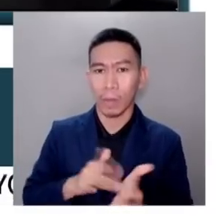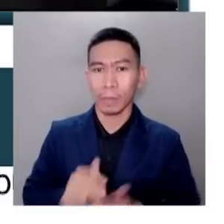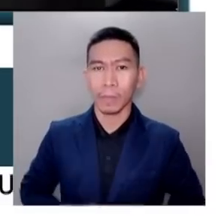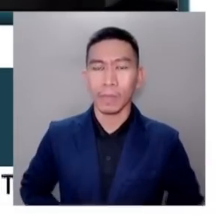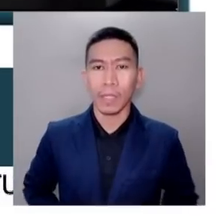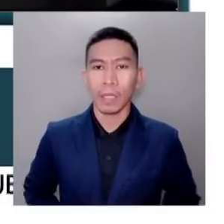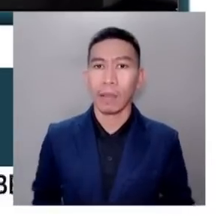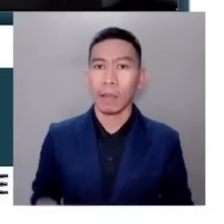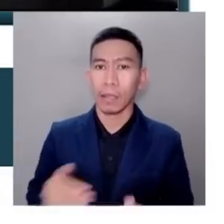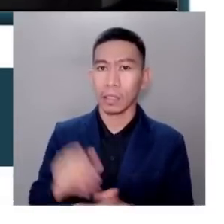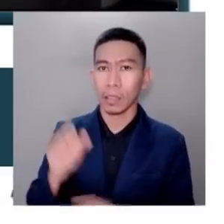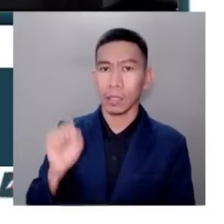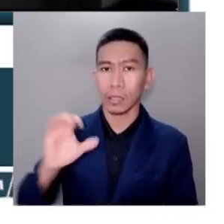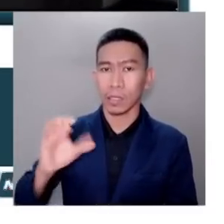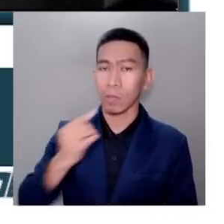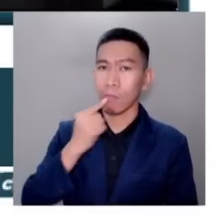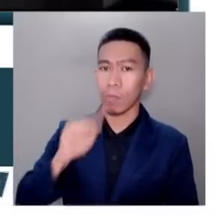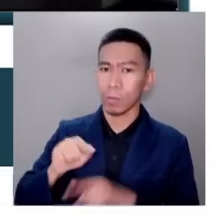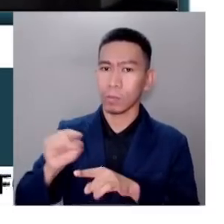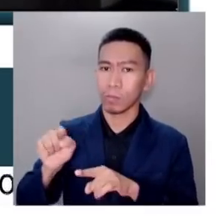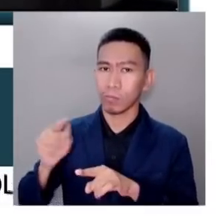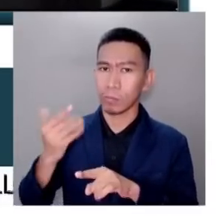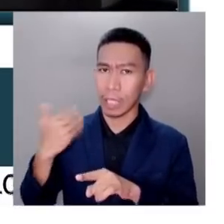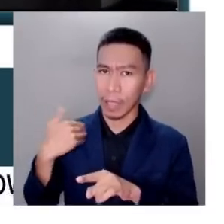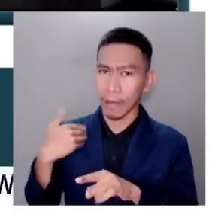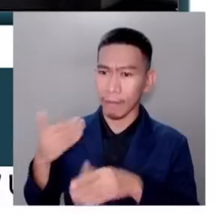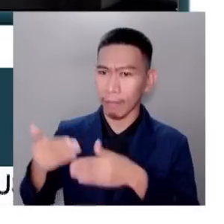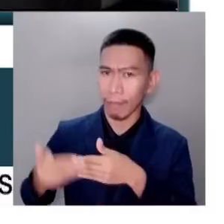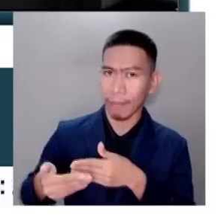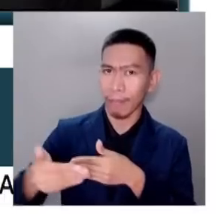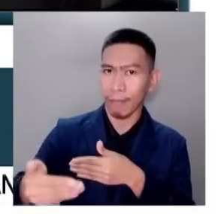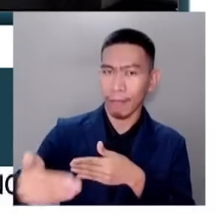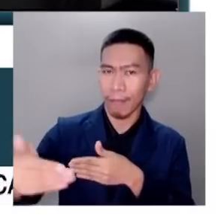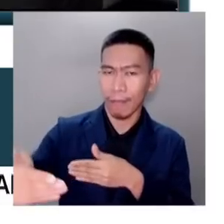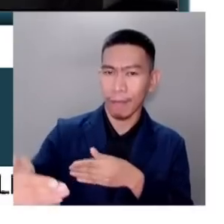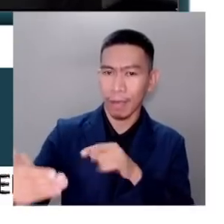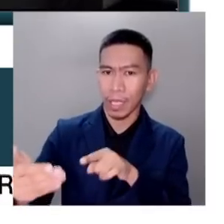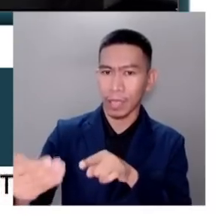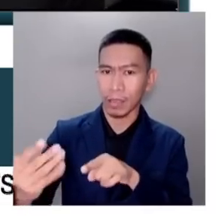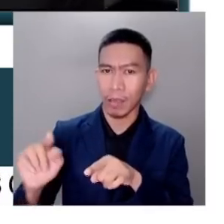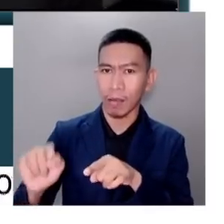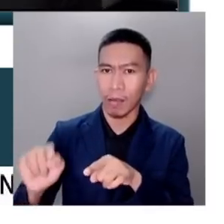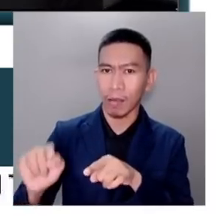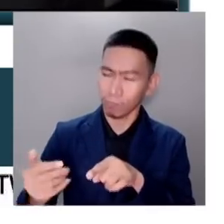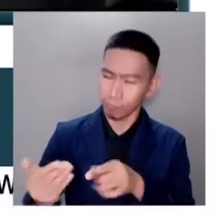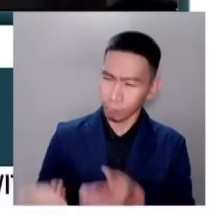paves a clear way, a clear path forward, and that points all the way up to the Supreme Court?